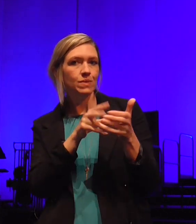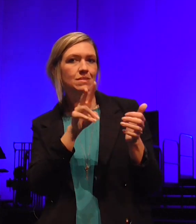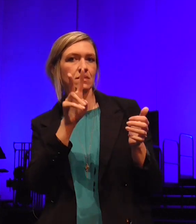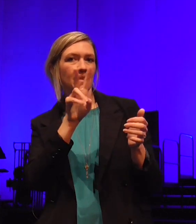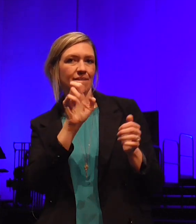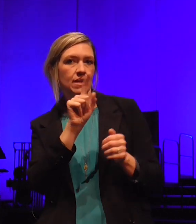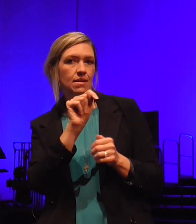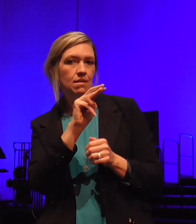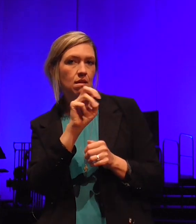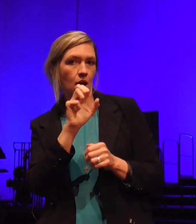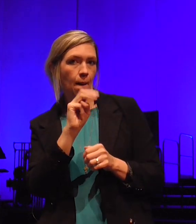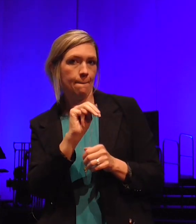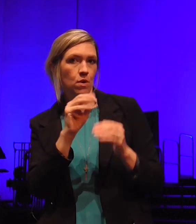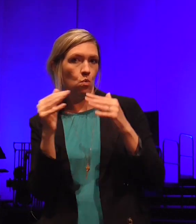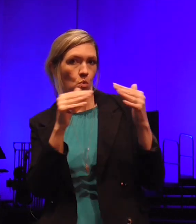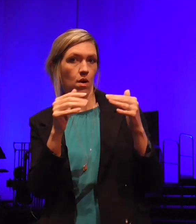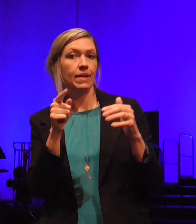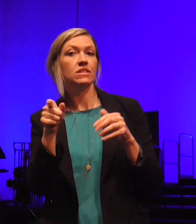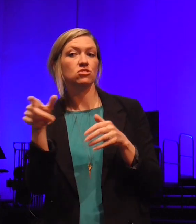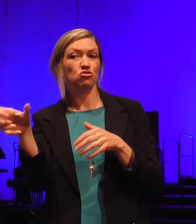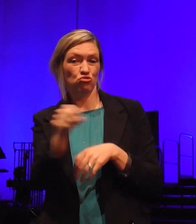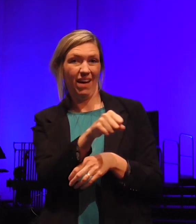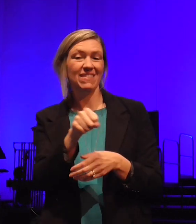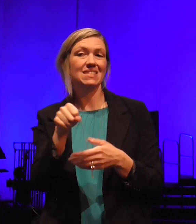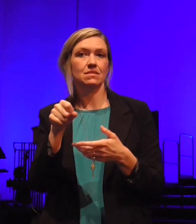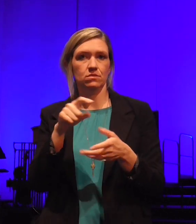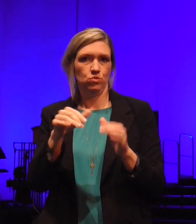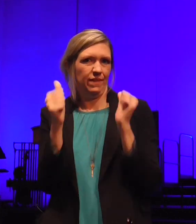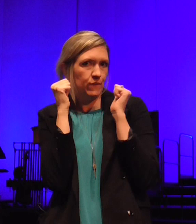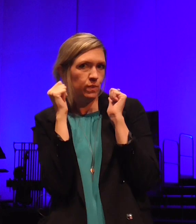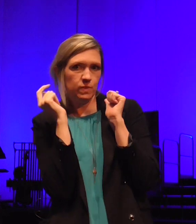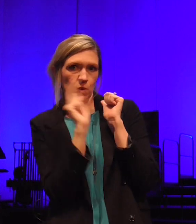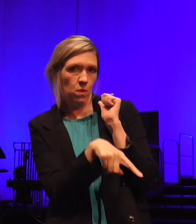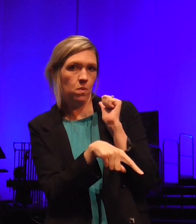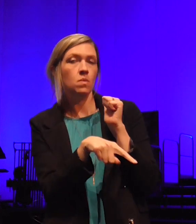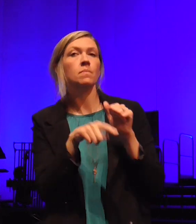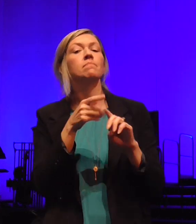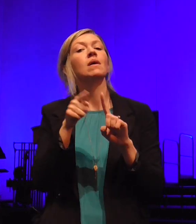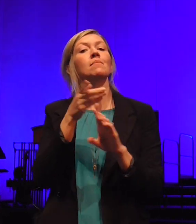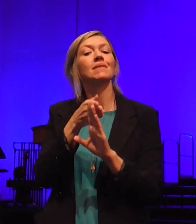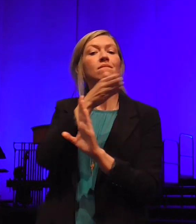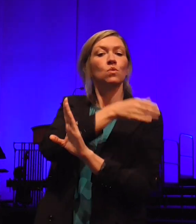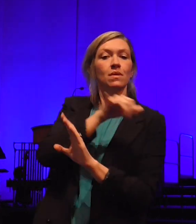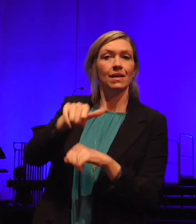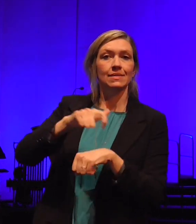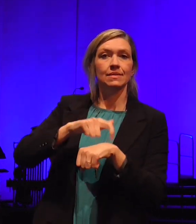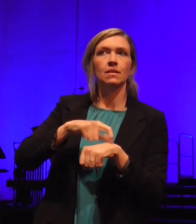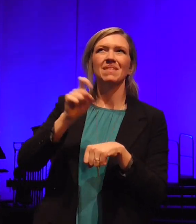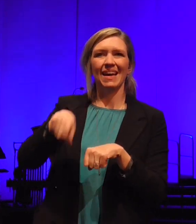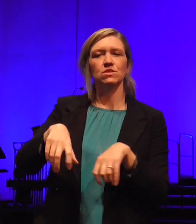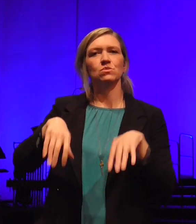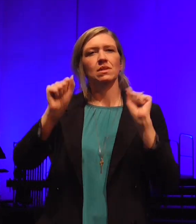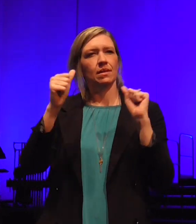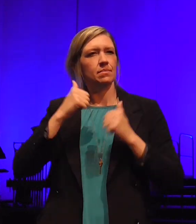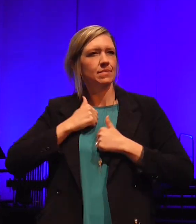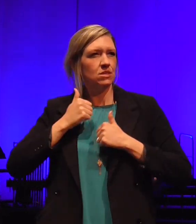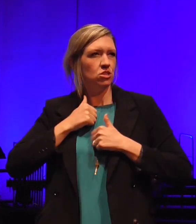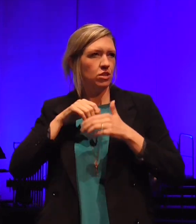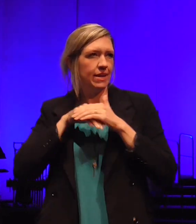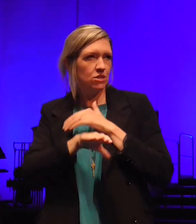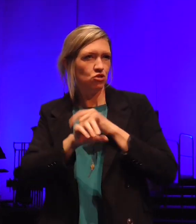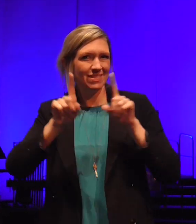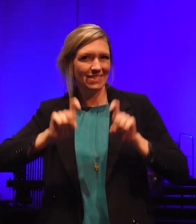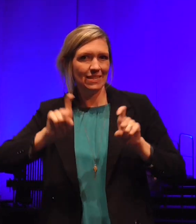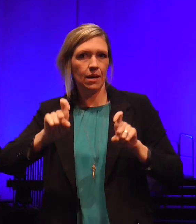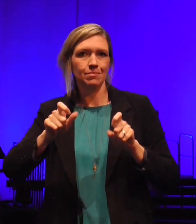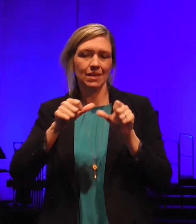was drafted, he refused to go. But before that time, he had actually had to take a military entrance exam,